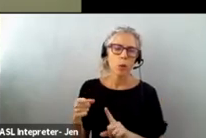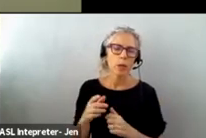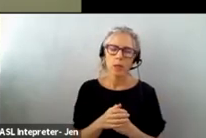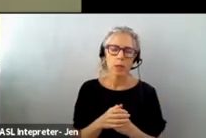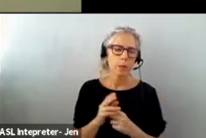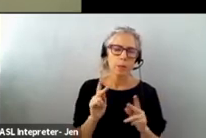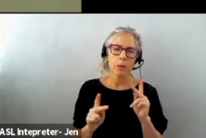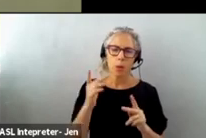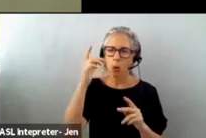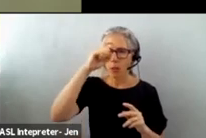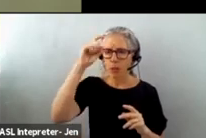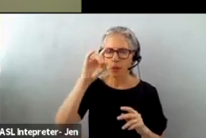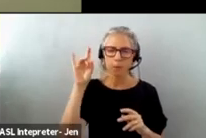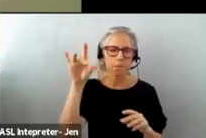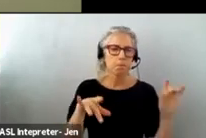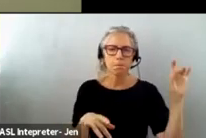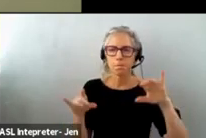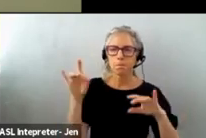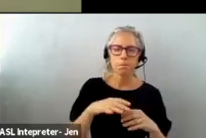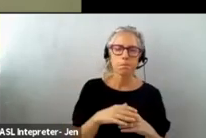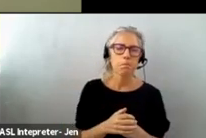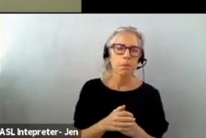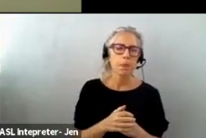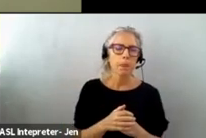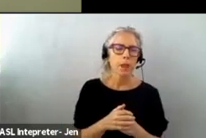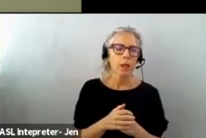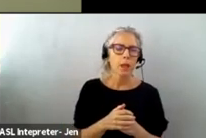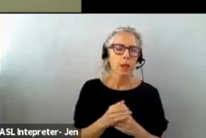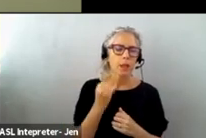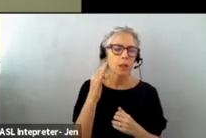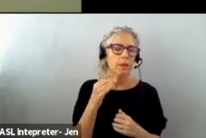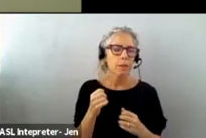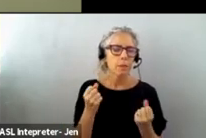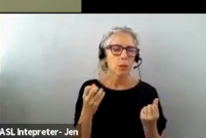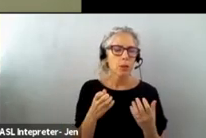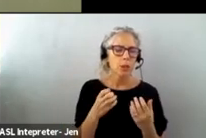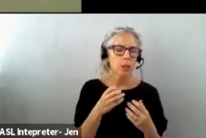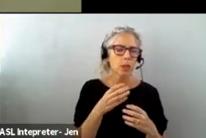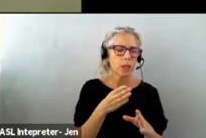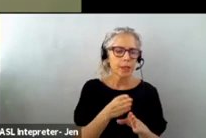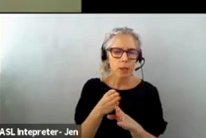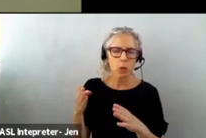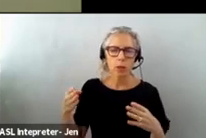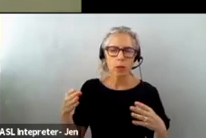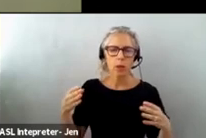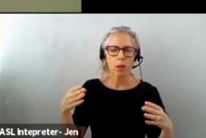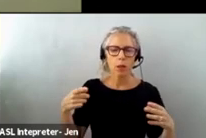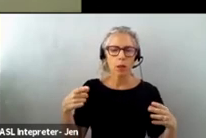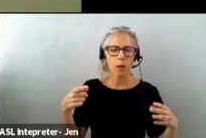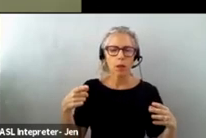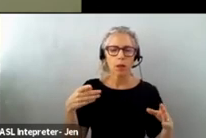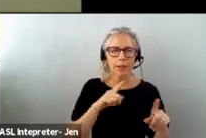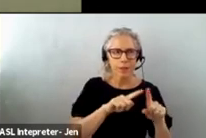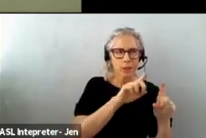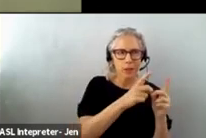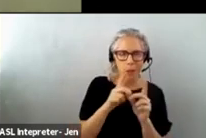people have mentioned, but somebody mentioned this notion of multi-sectoral intervention. In all honesty, that is the